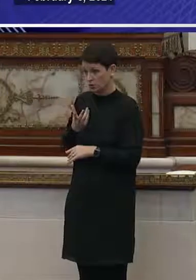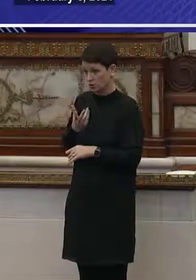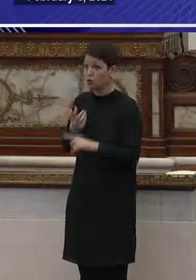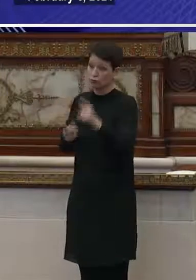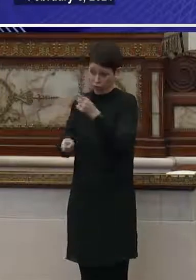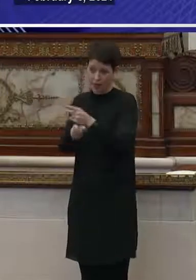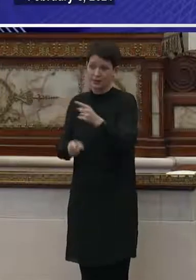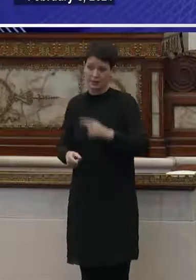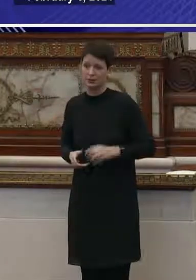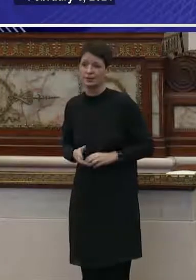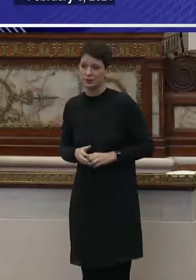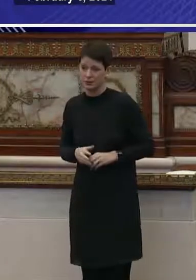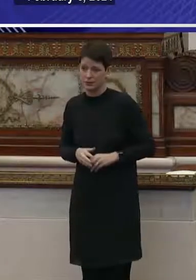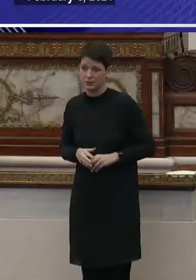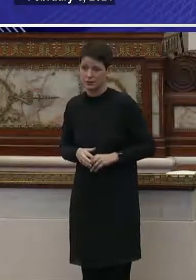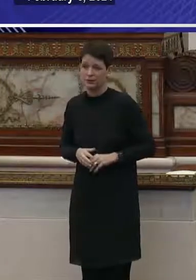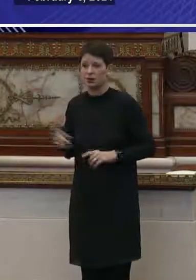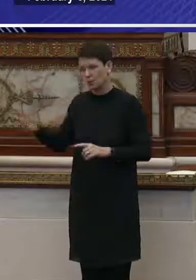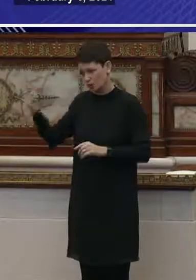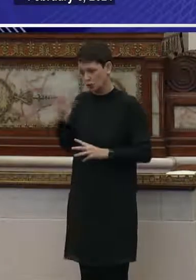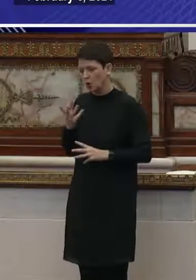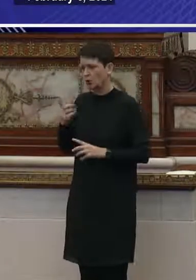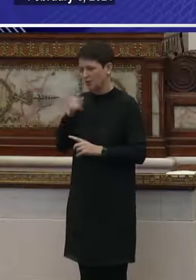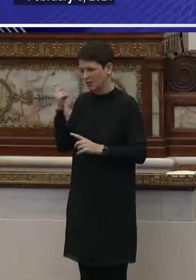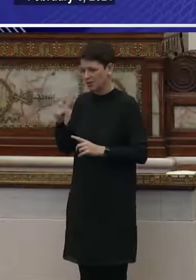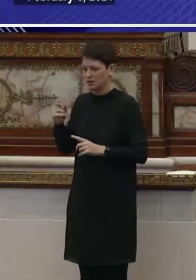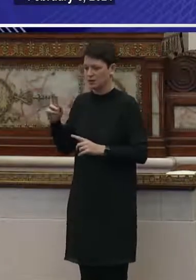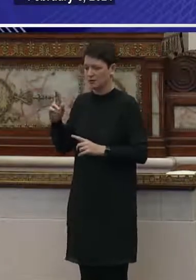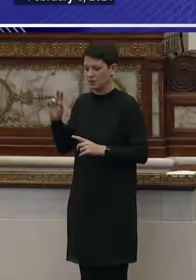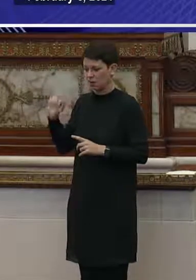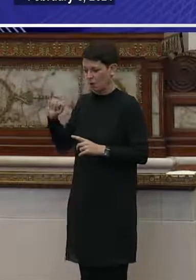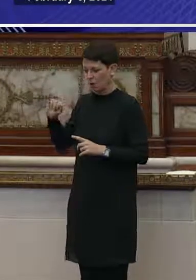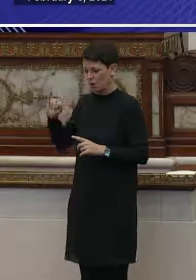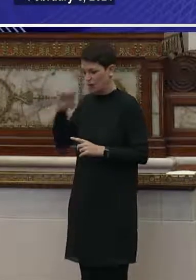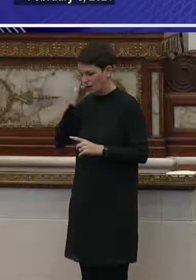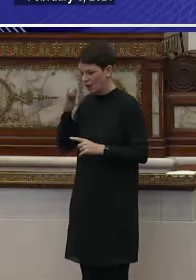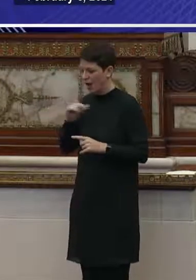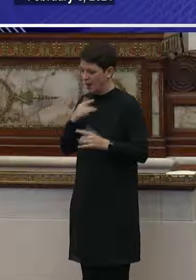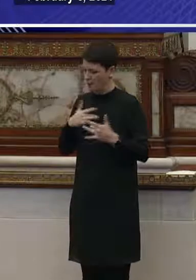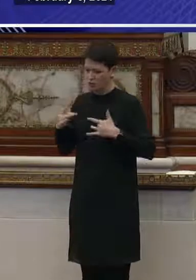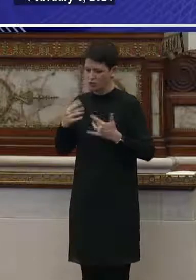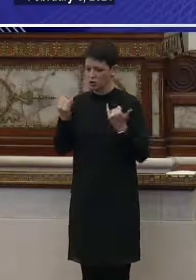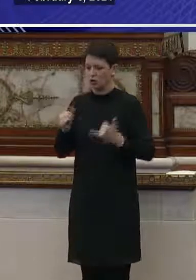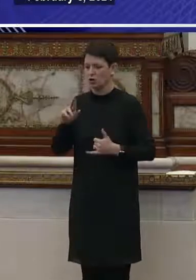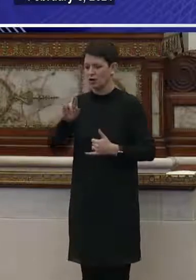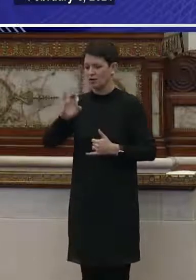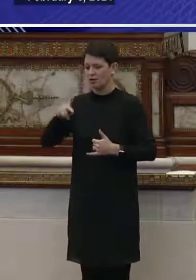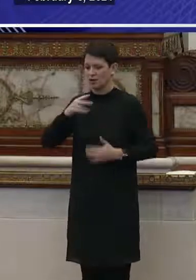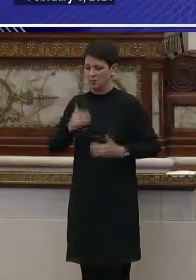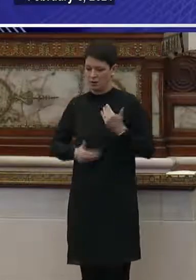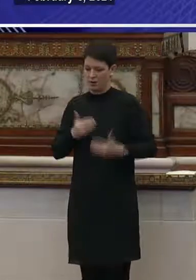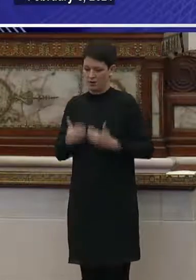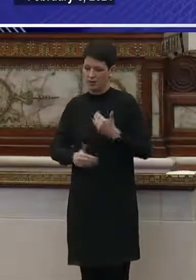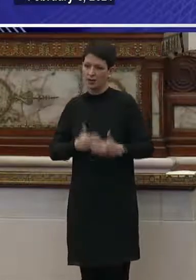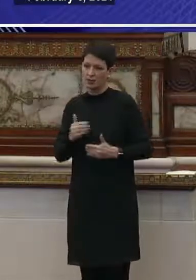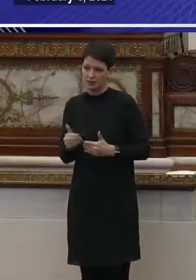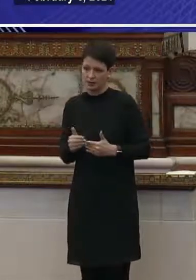That's correct. Okay, so I'm worried that our current RFP process